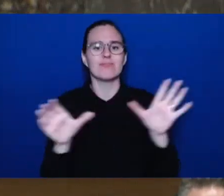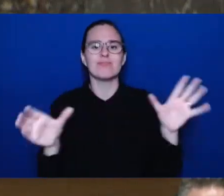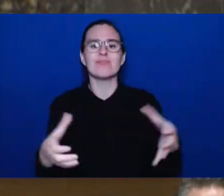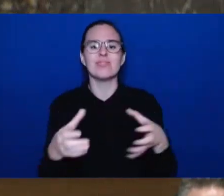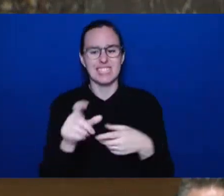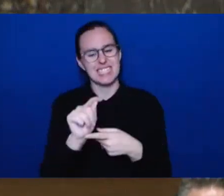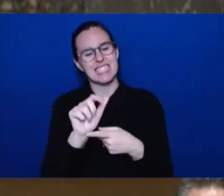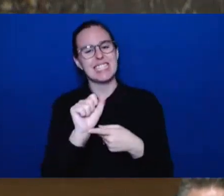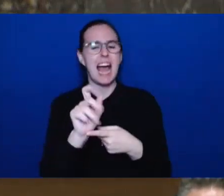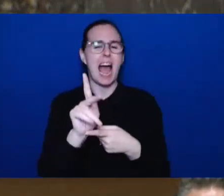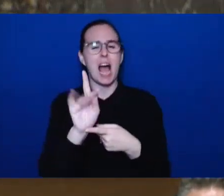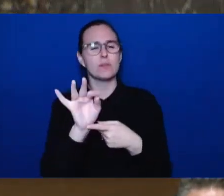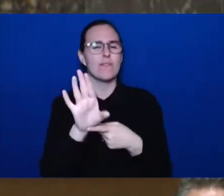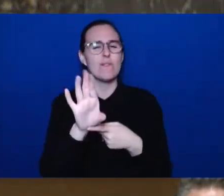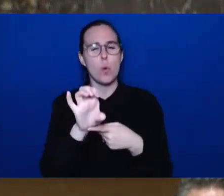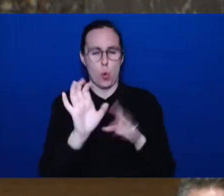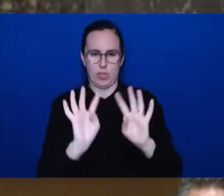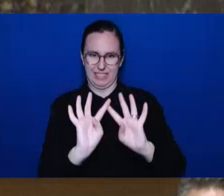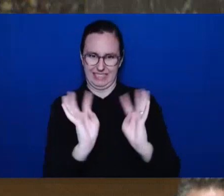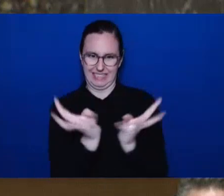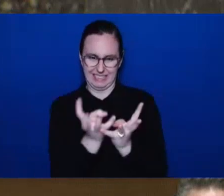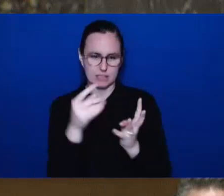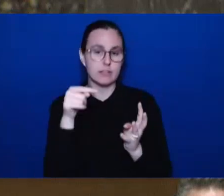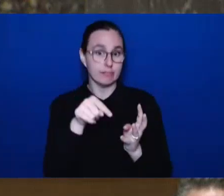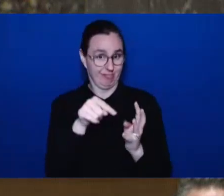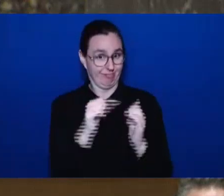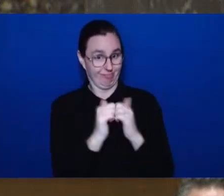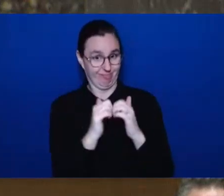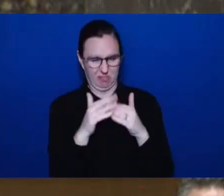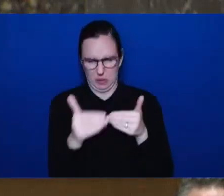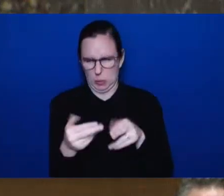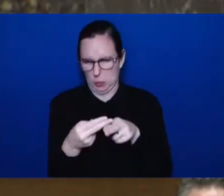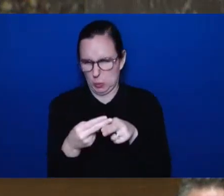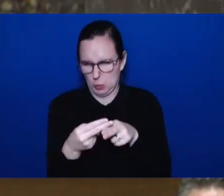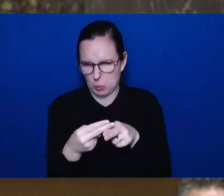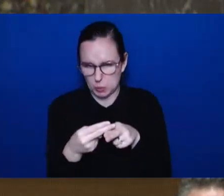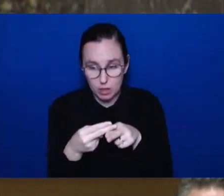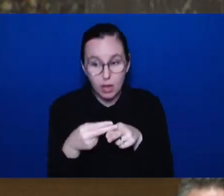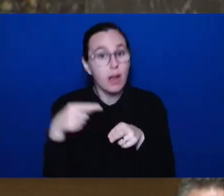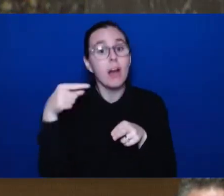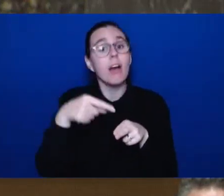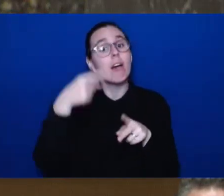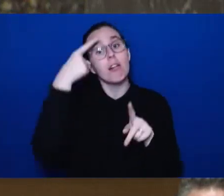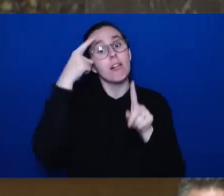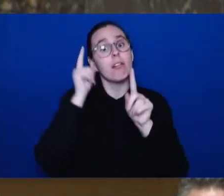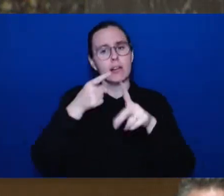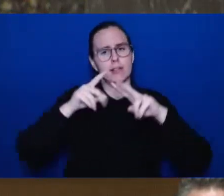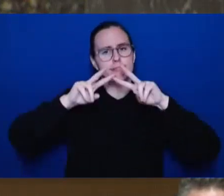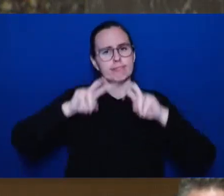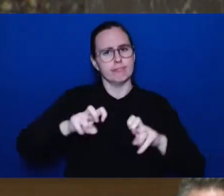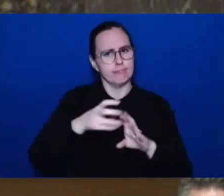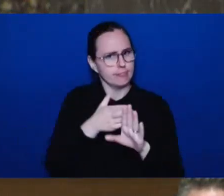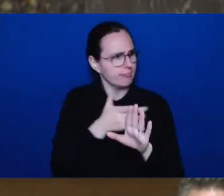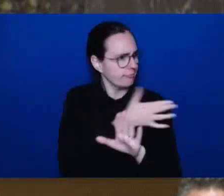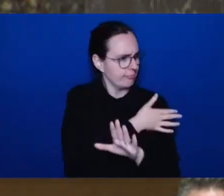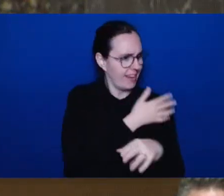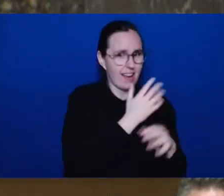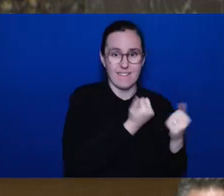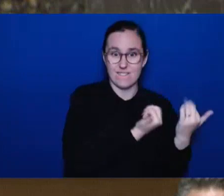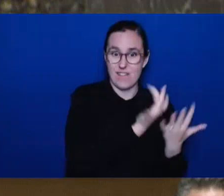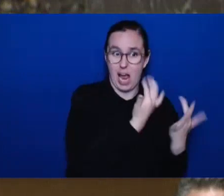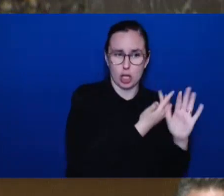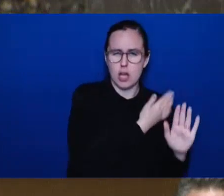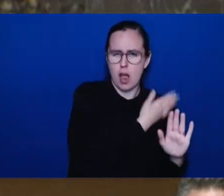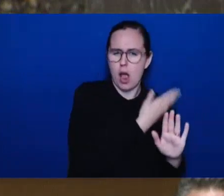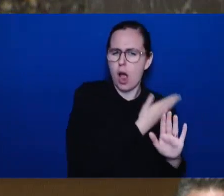shortly to examine the results of what took place this fire season and to look at some of those programs, the